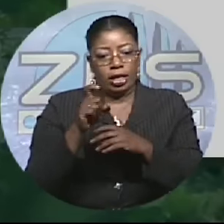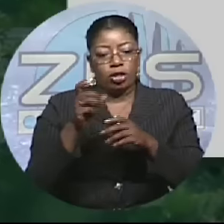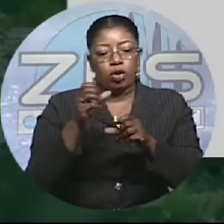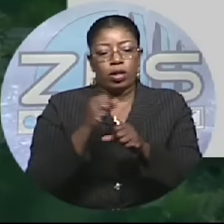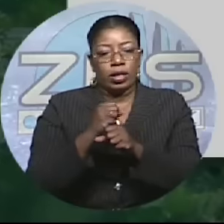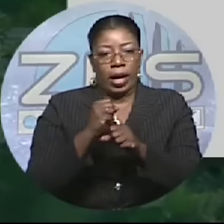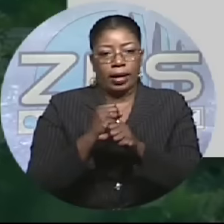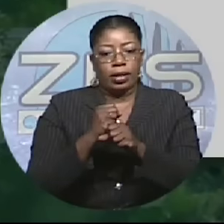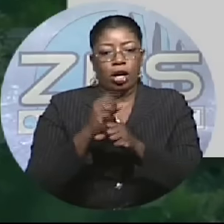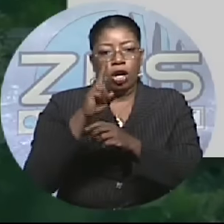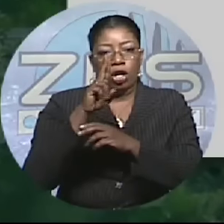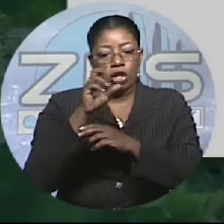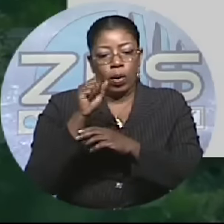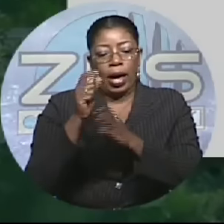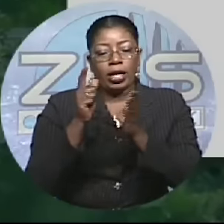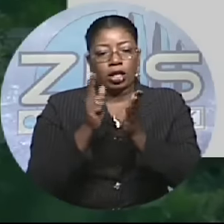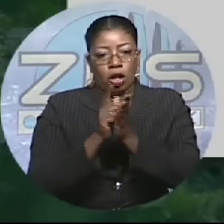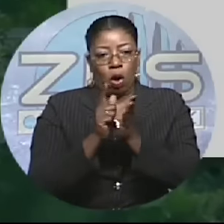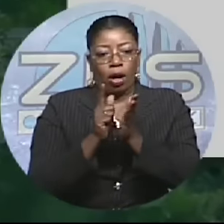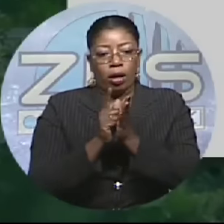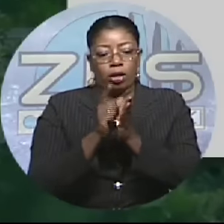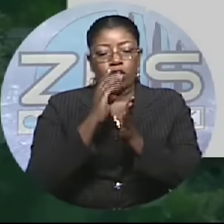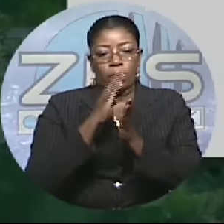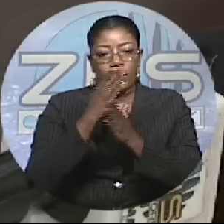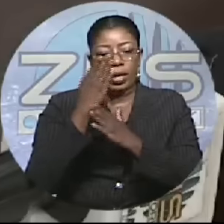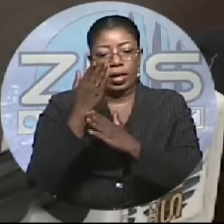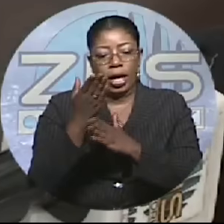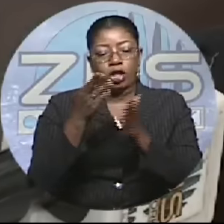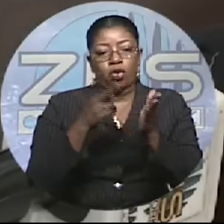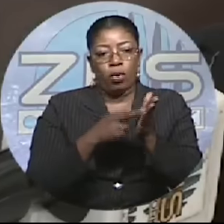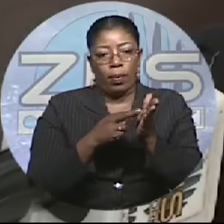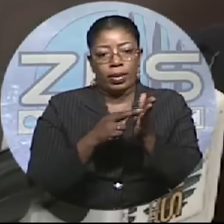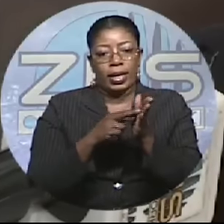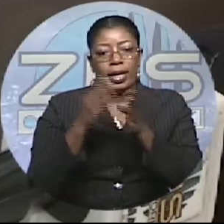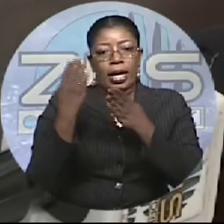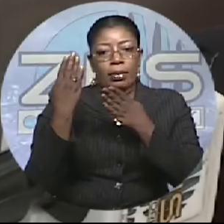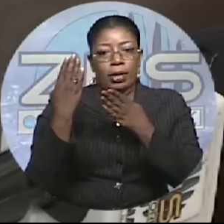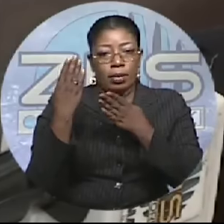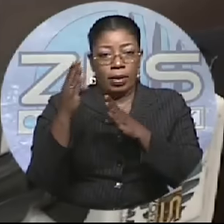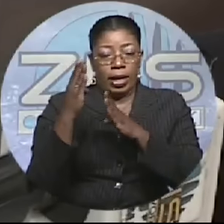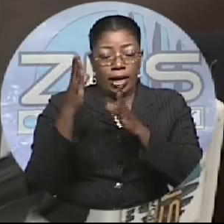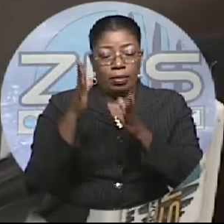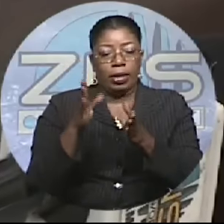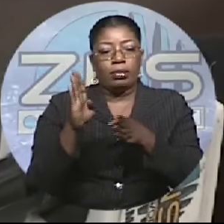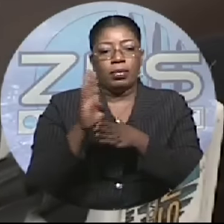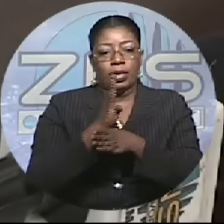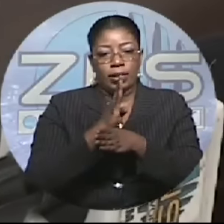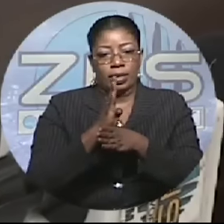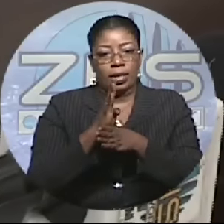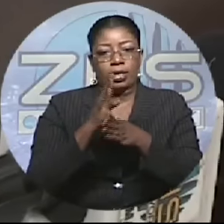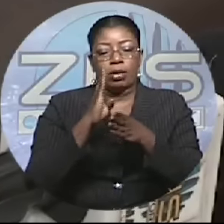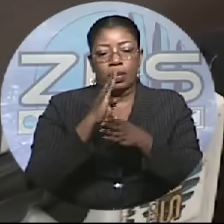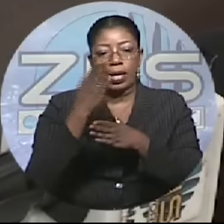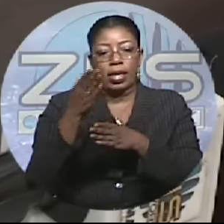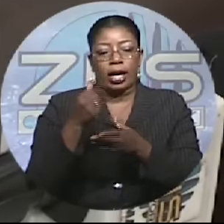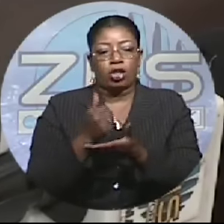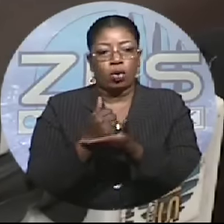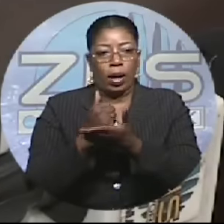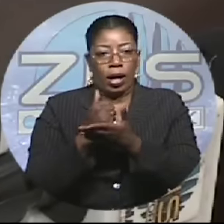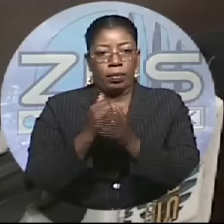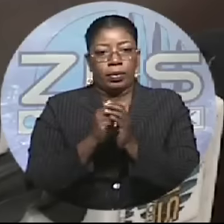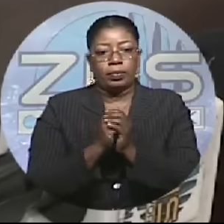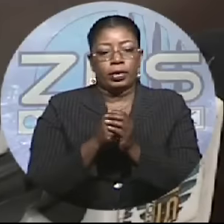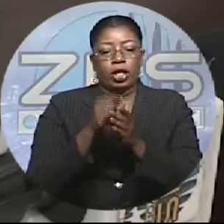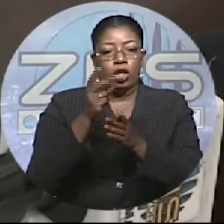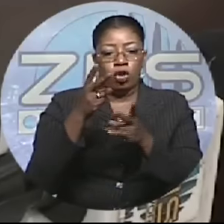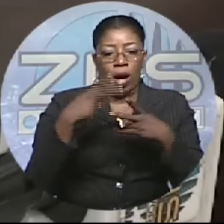fight and make representation on their behalf in the U.S. courts. If you have millions of dollars invested and